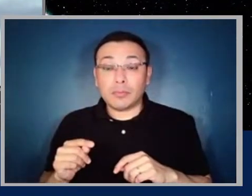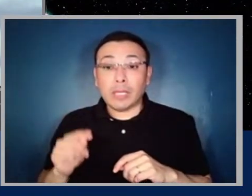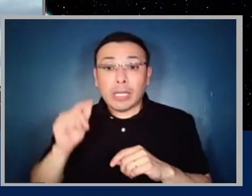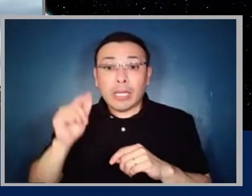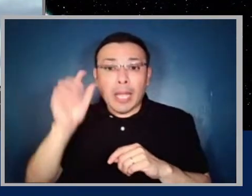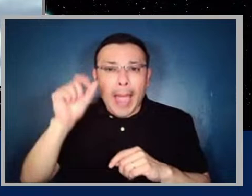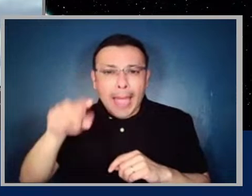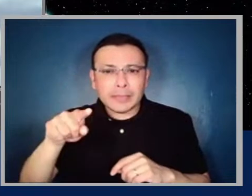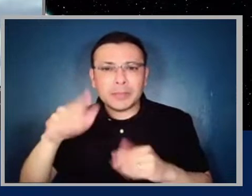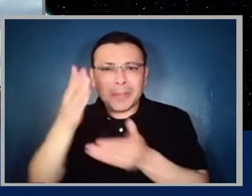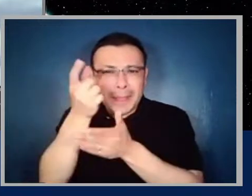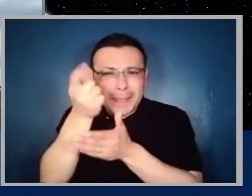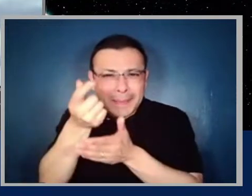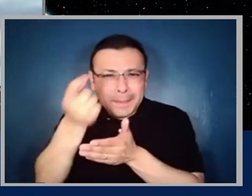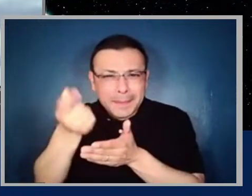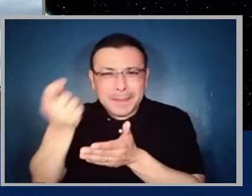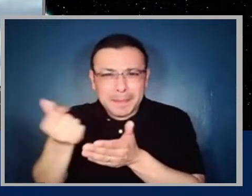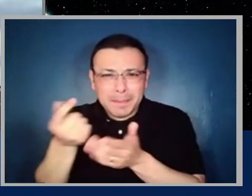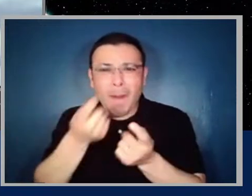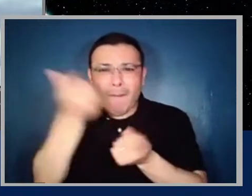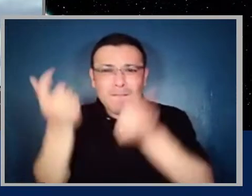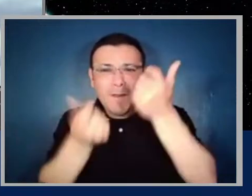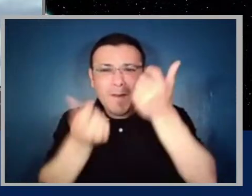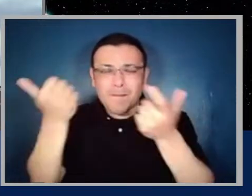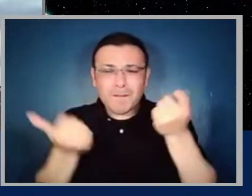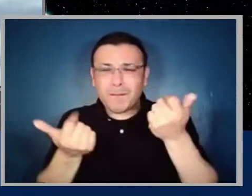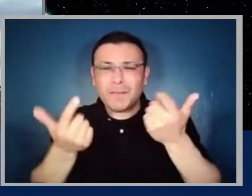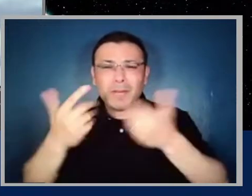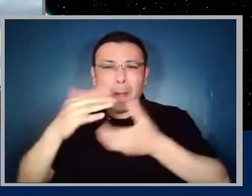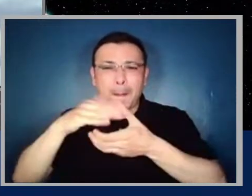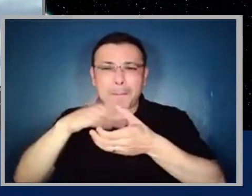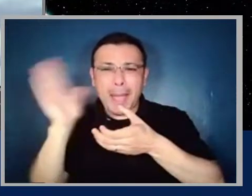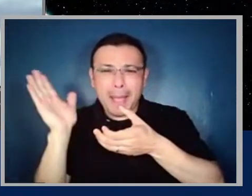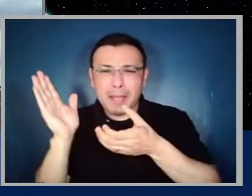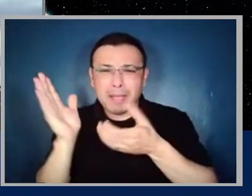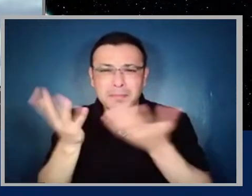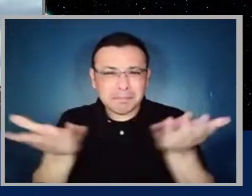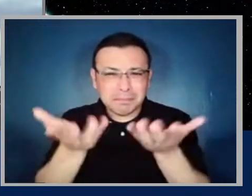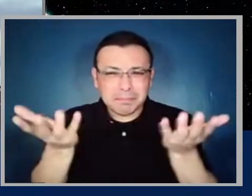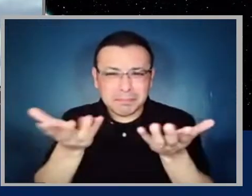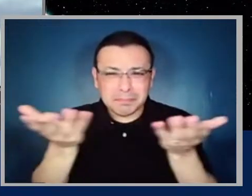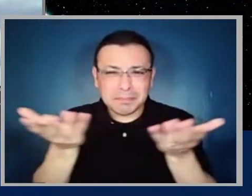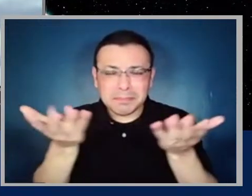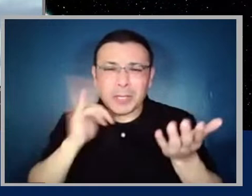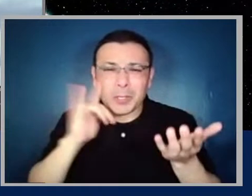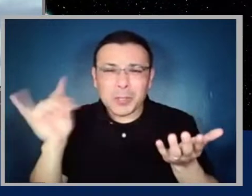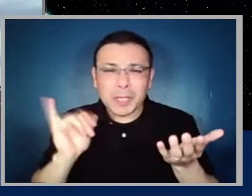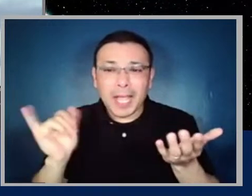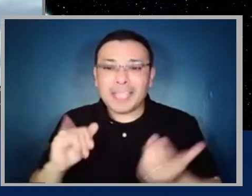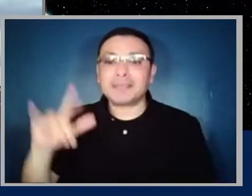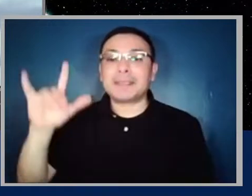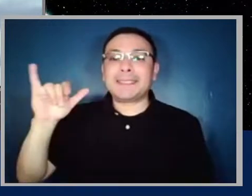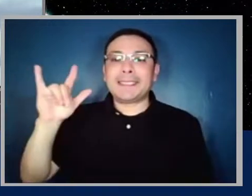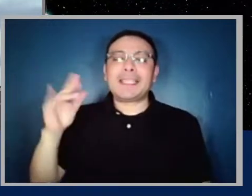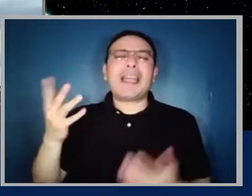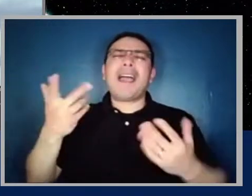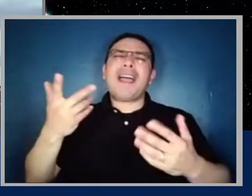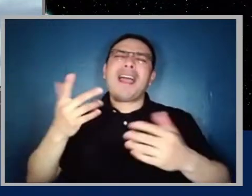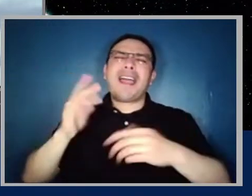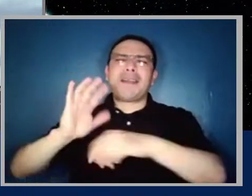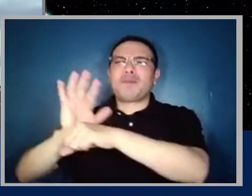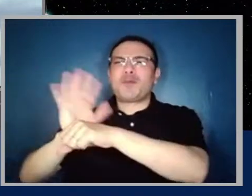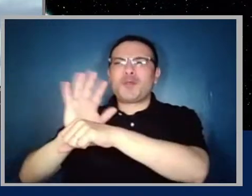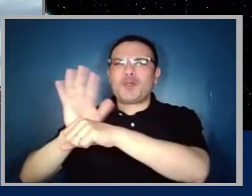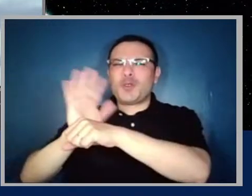a clamshell, or? It just, there should be a video online. I'll try to send it to you later about what the cover looks like